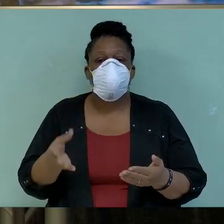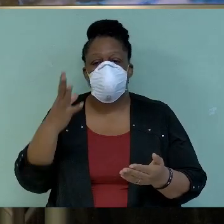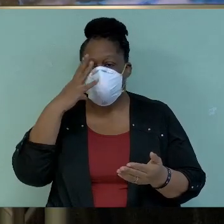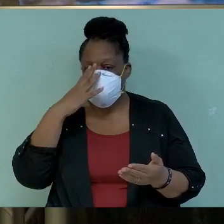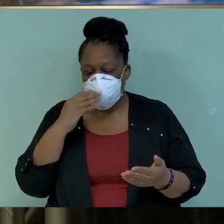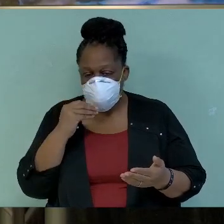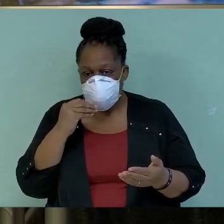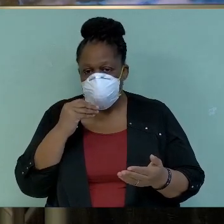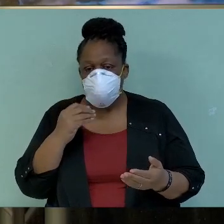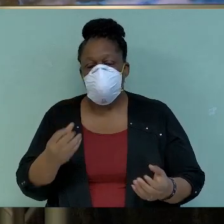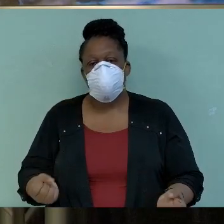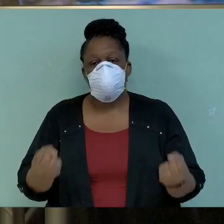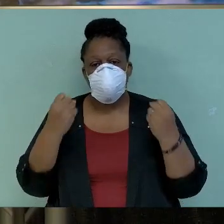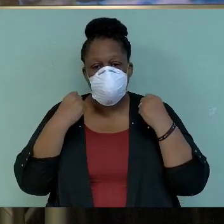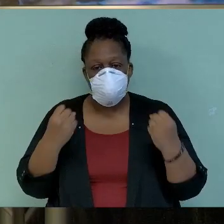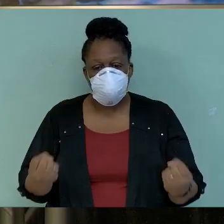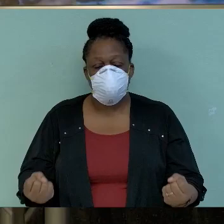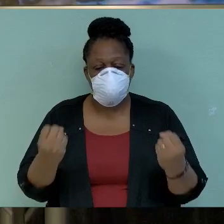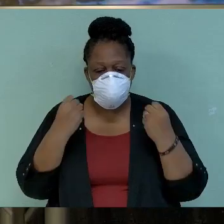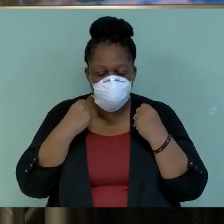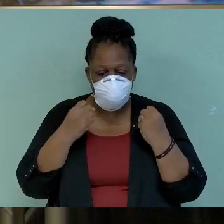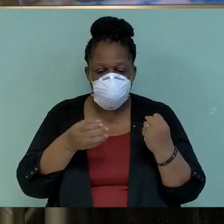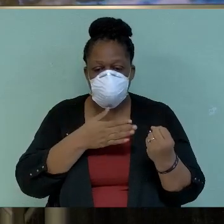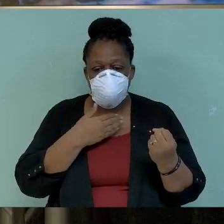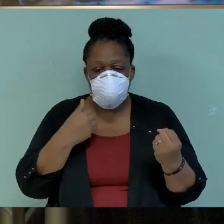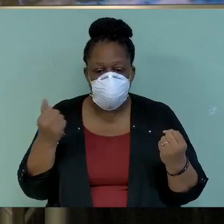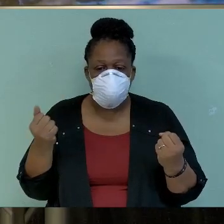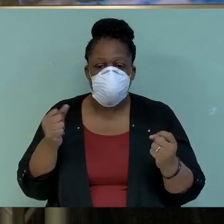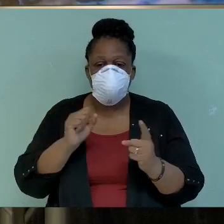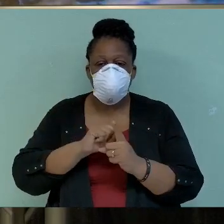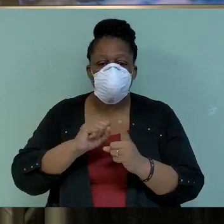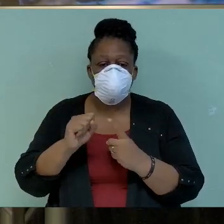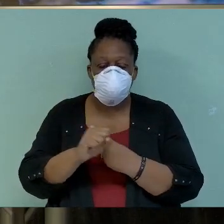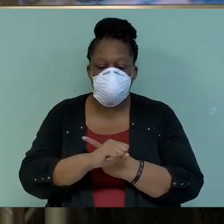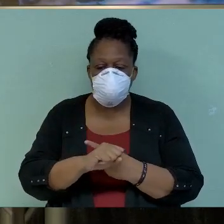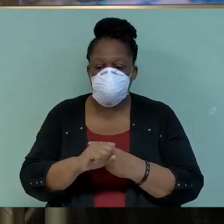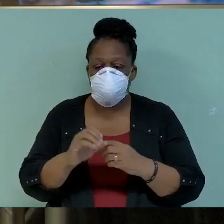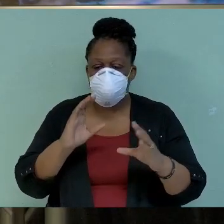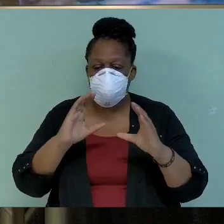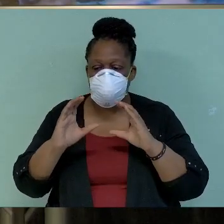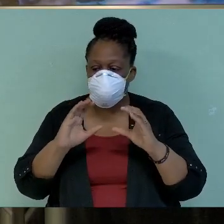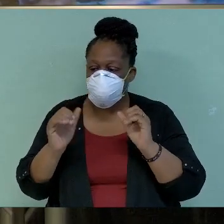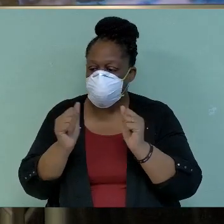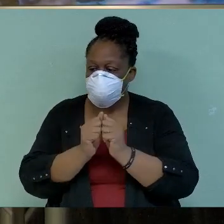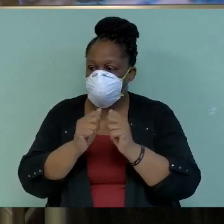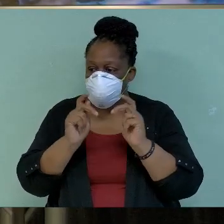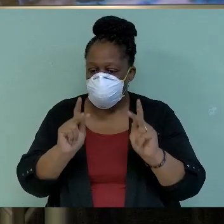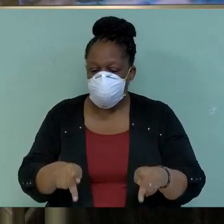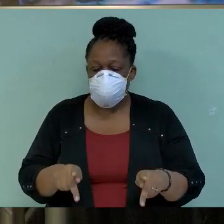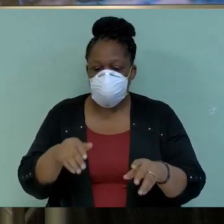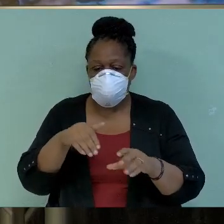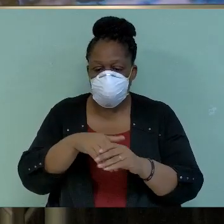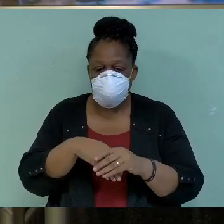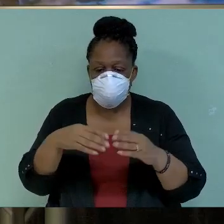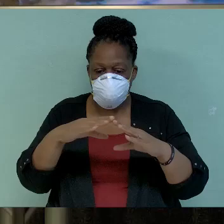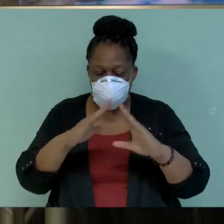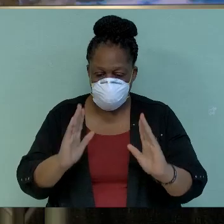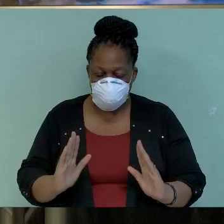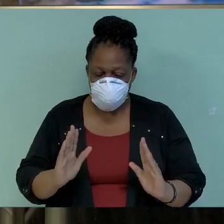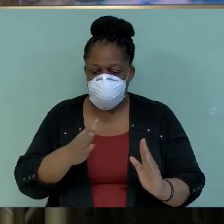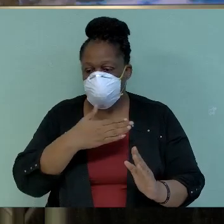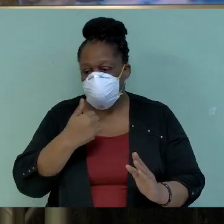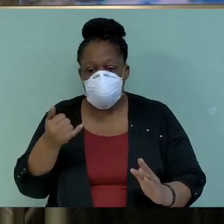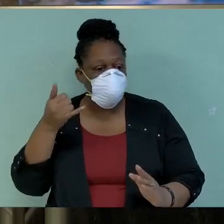exercise, and to have social contacts with loved ones at home and by email and phone with other